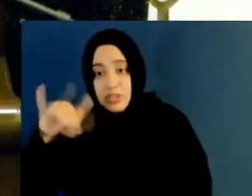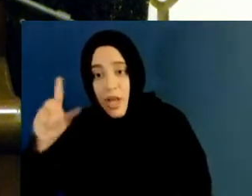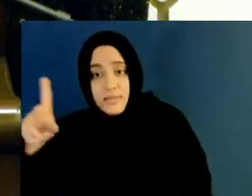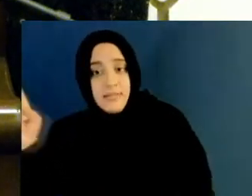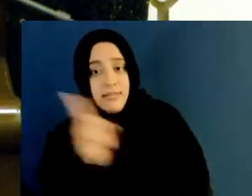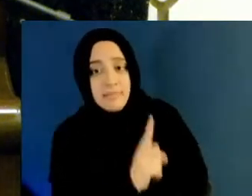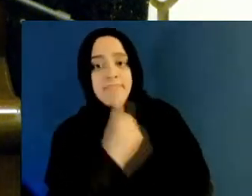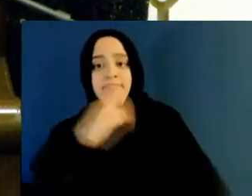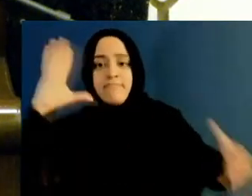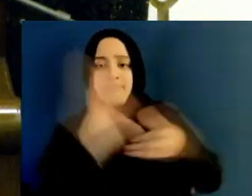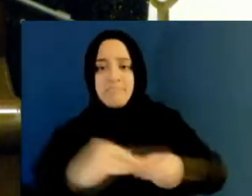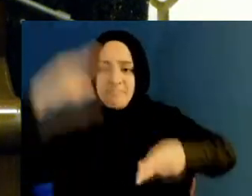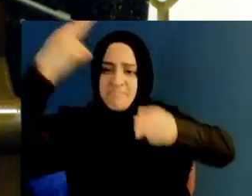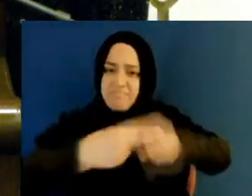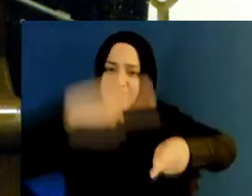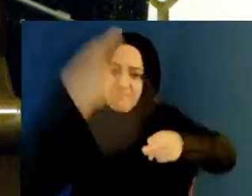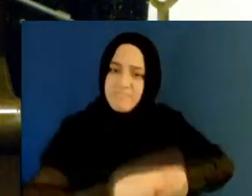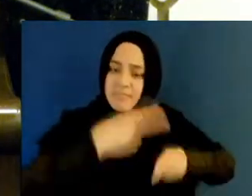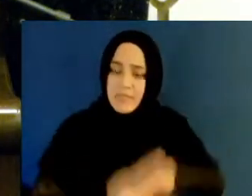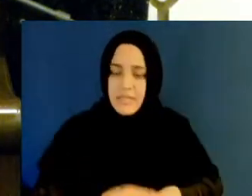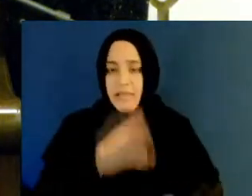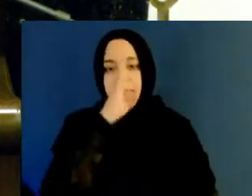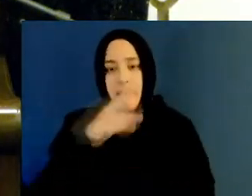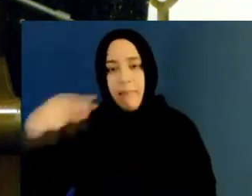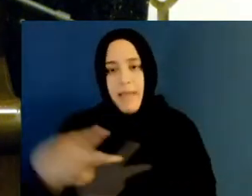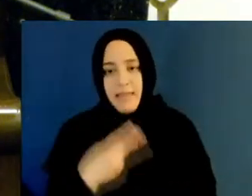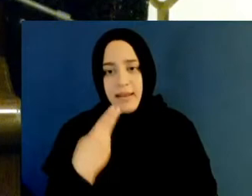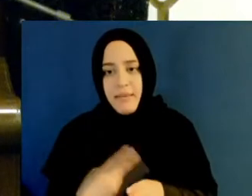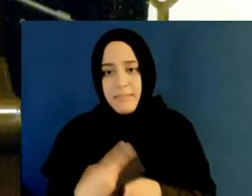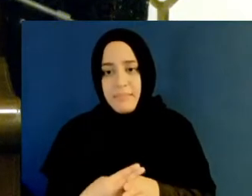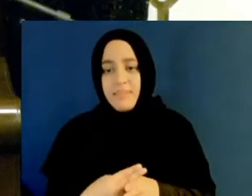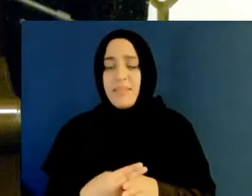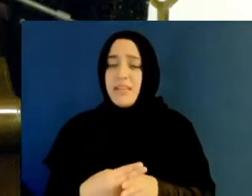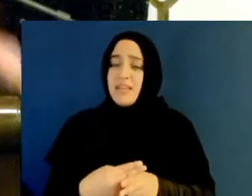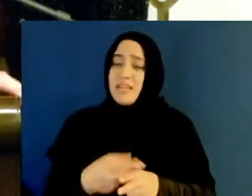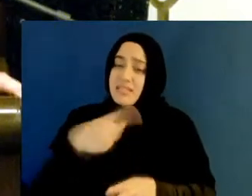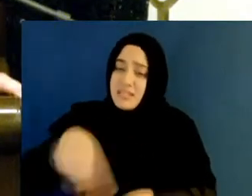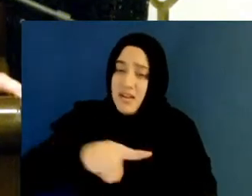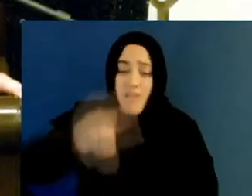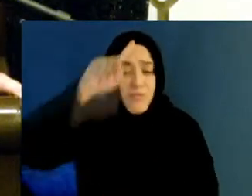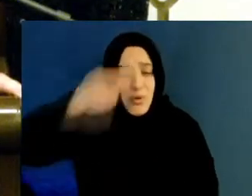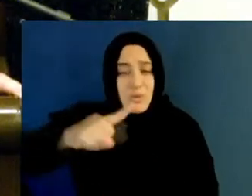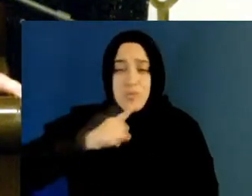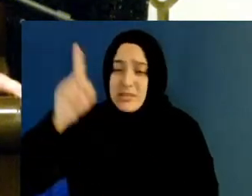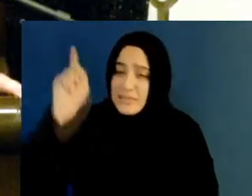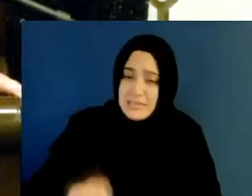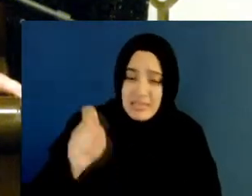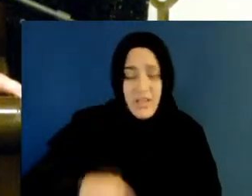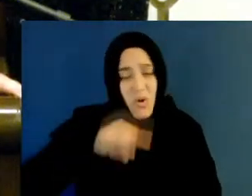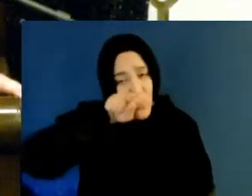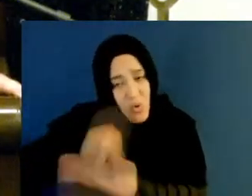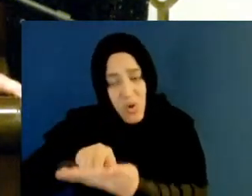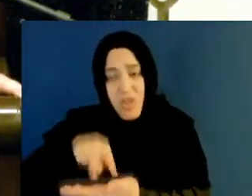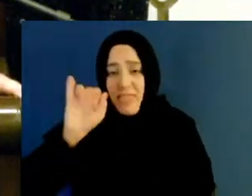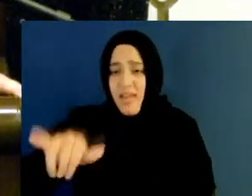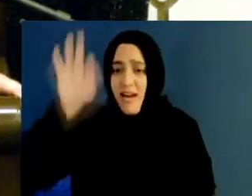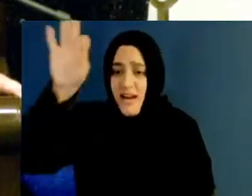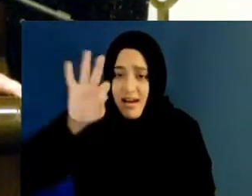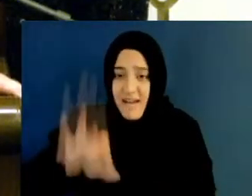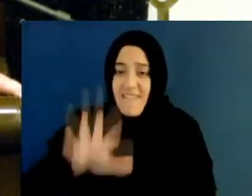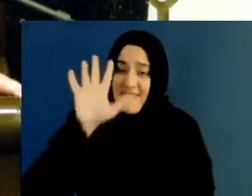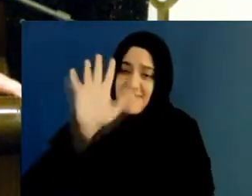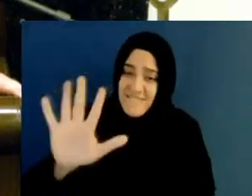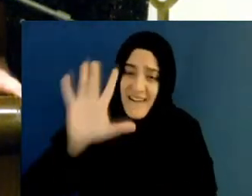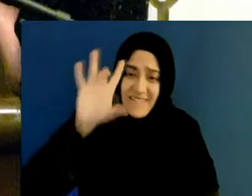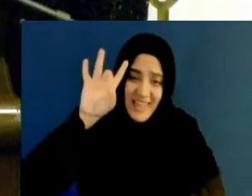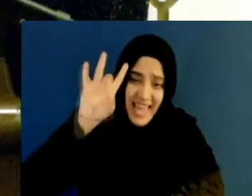Imam Sajjad. Hatman, go through the khutbah one by one. 58 fadail recited